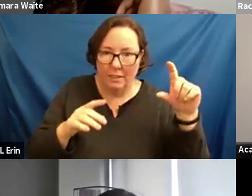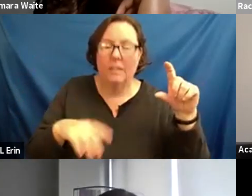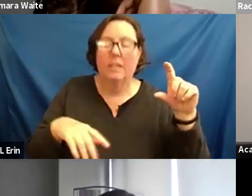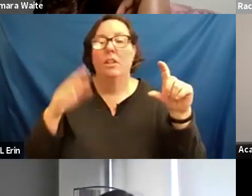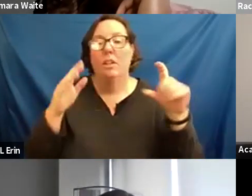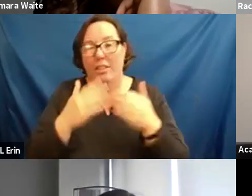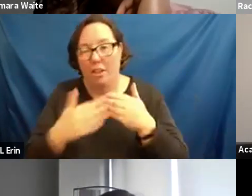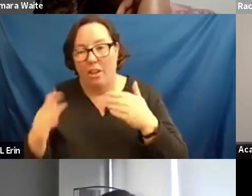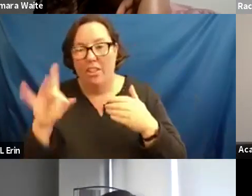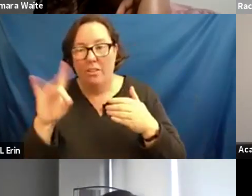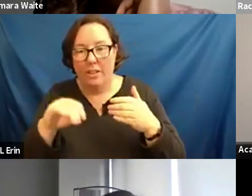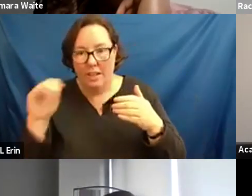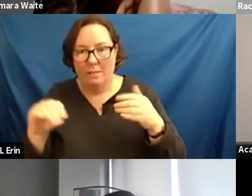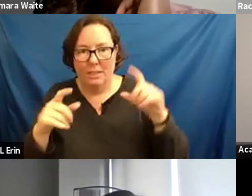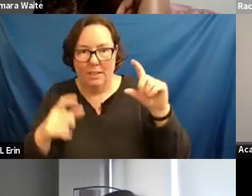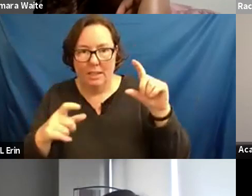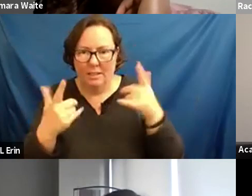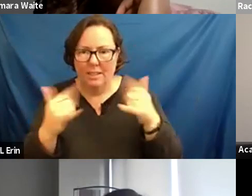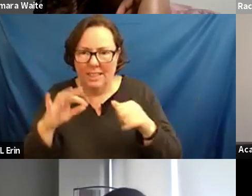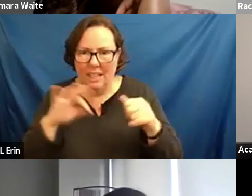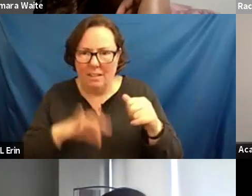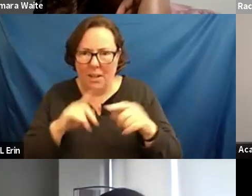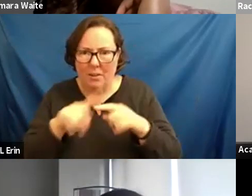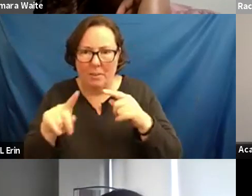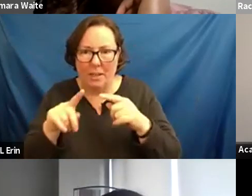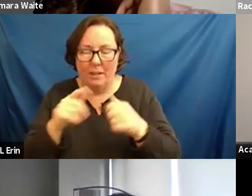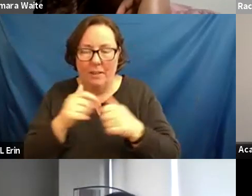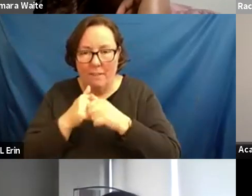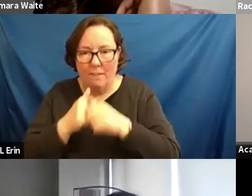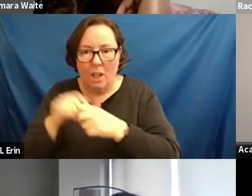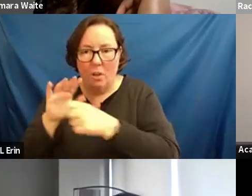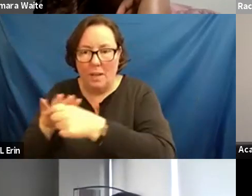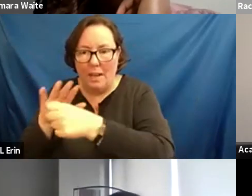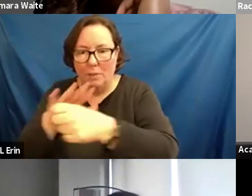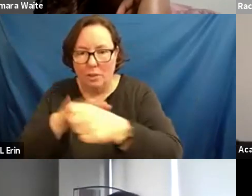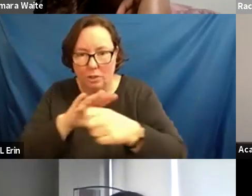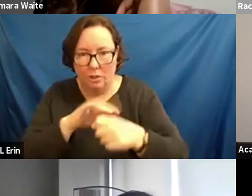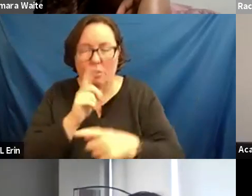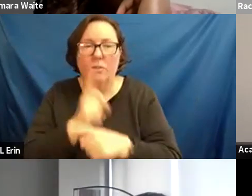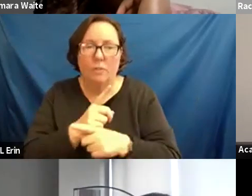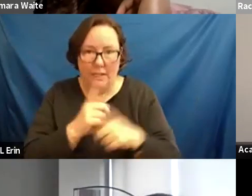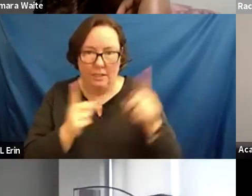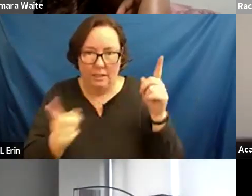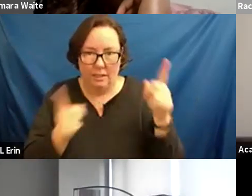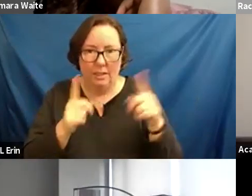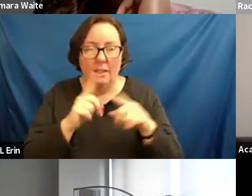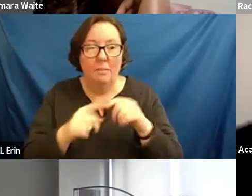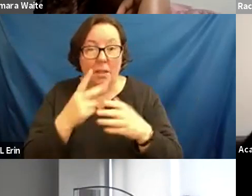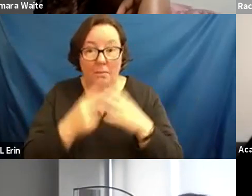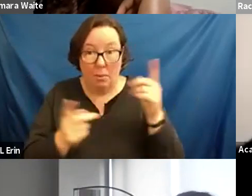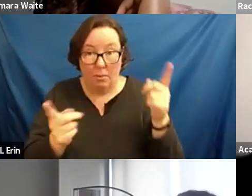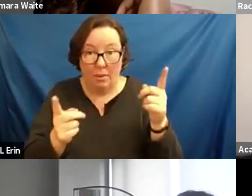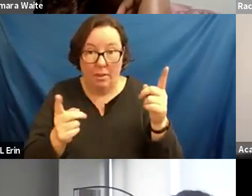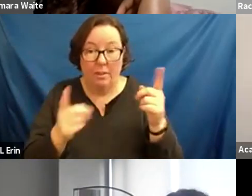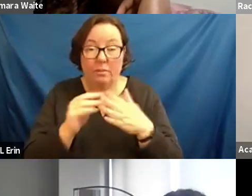The 80% are allocated based on neighborhood zip code. Yeah. But in each instance, the